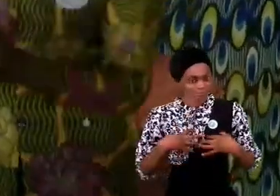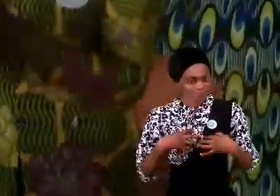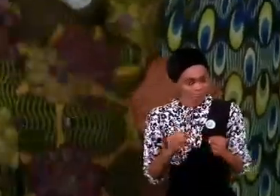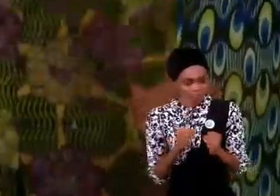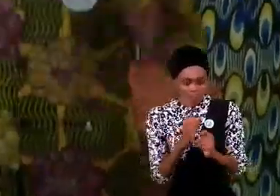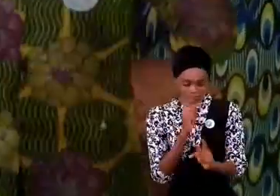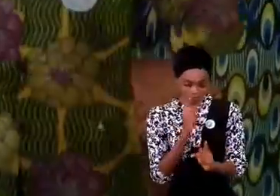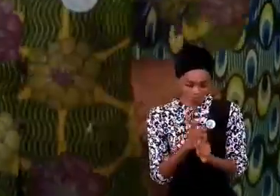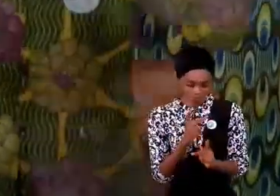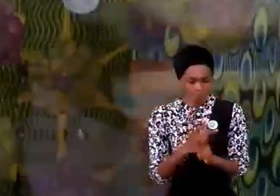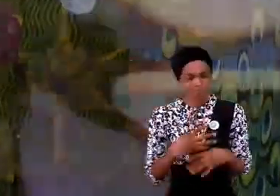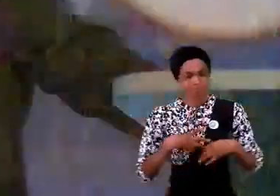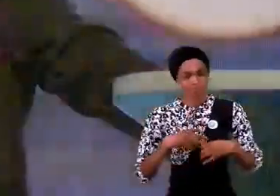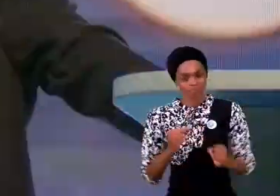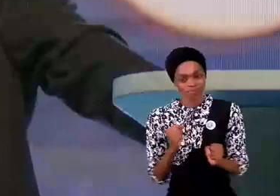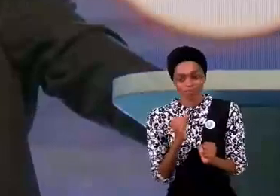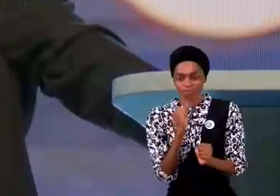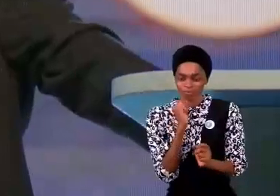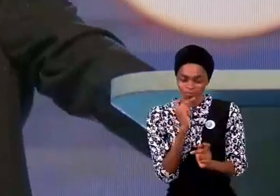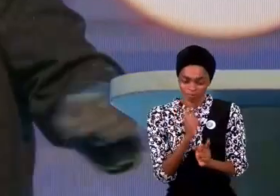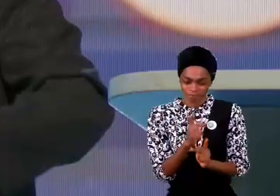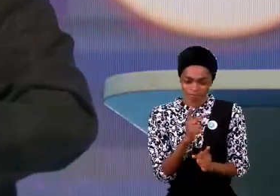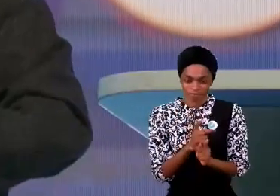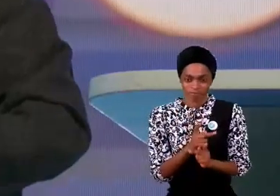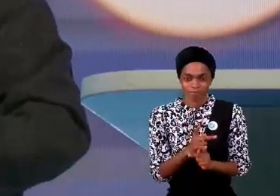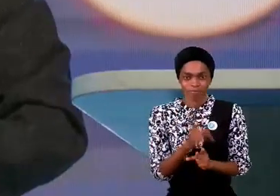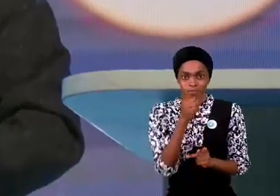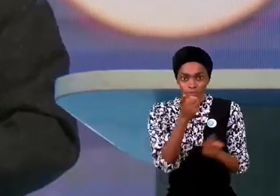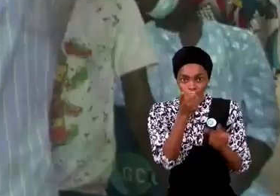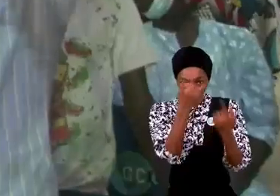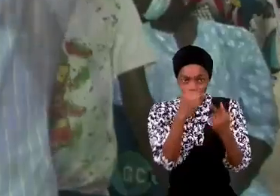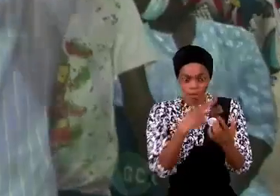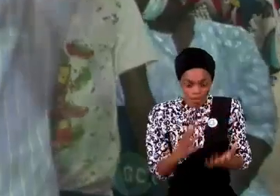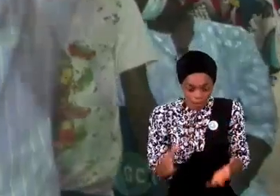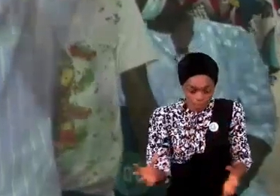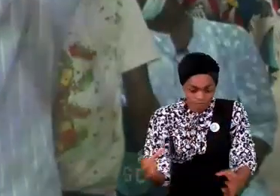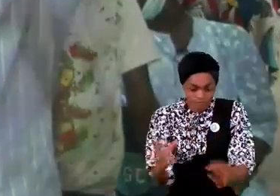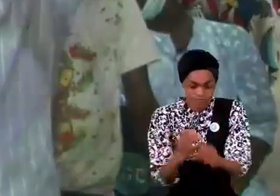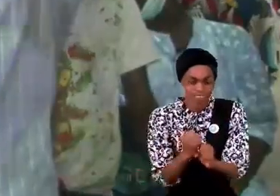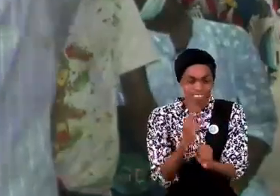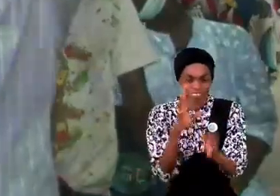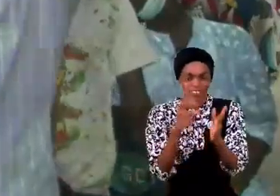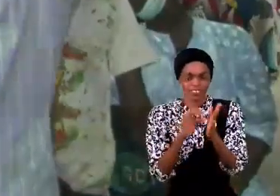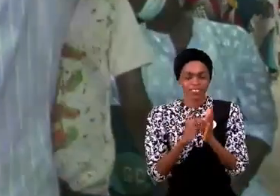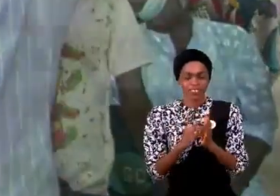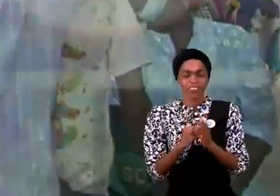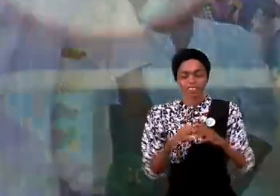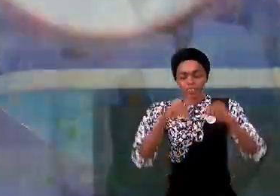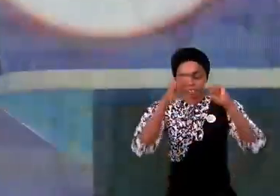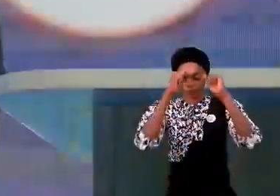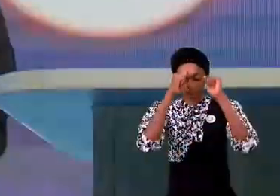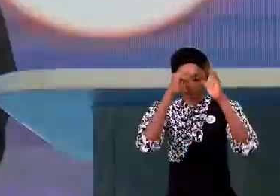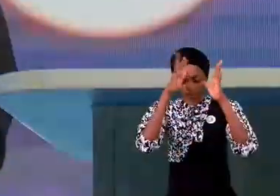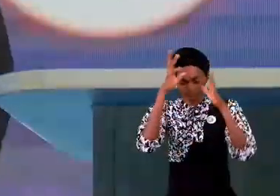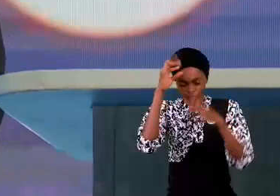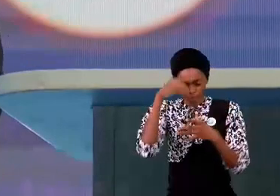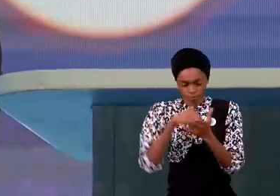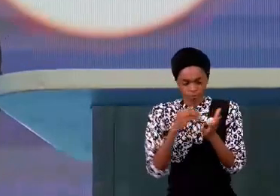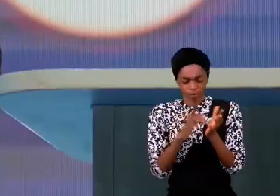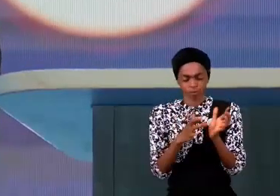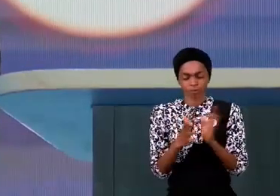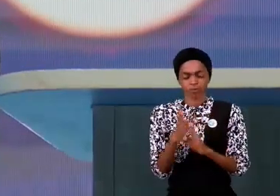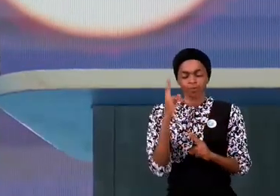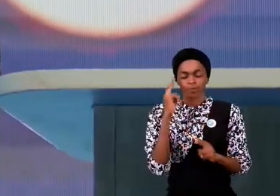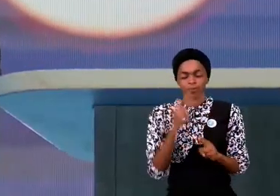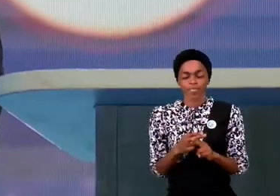Father, in Jesus' name, we thank you because you love us. You love